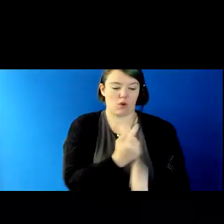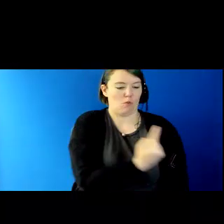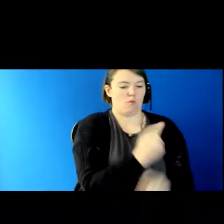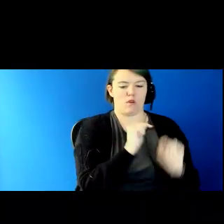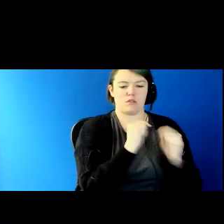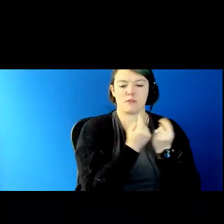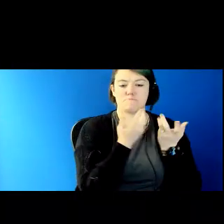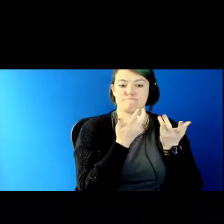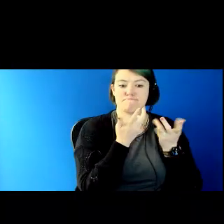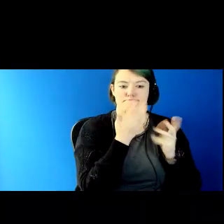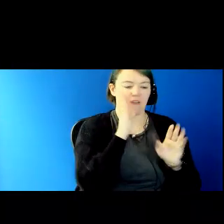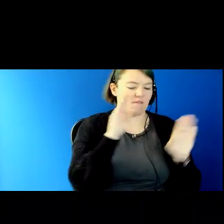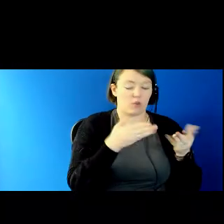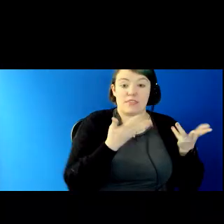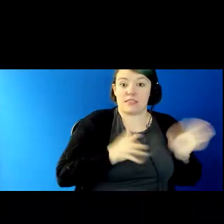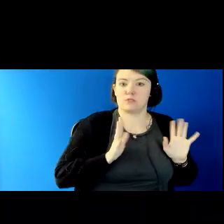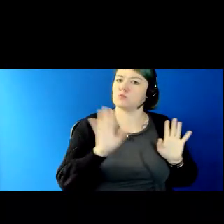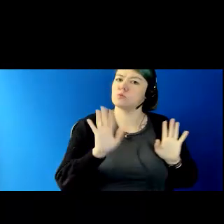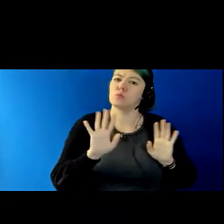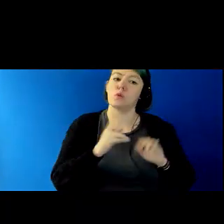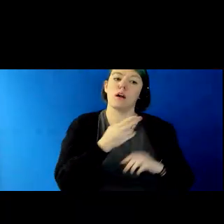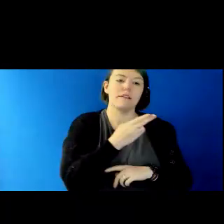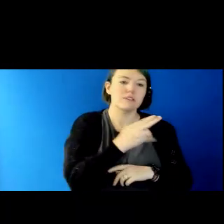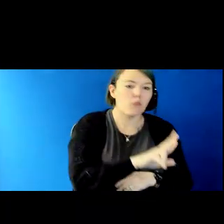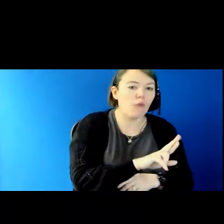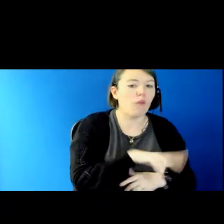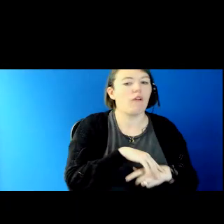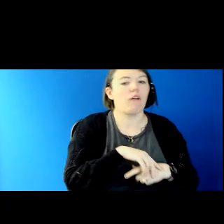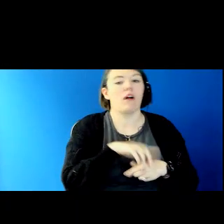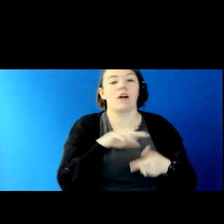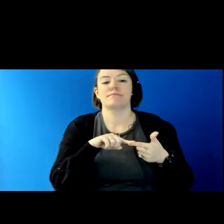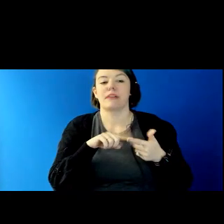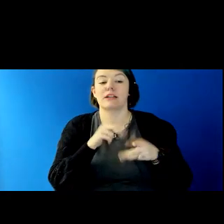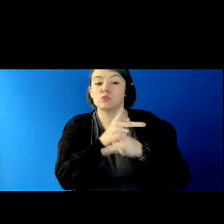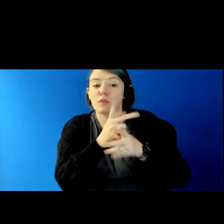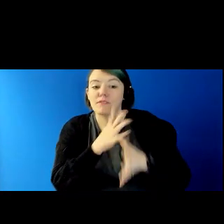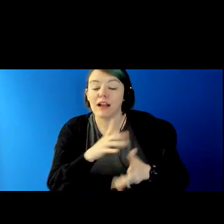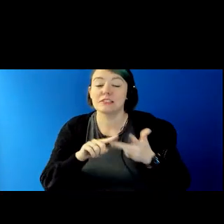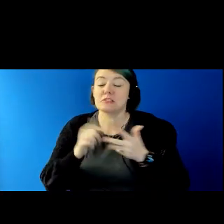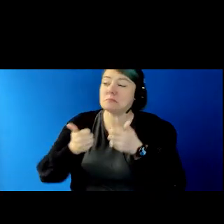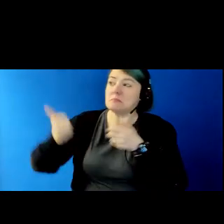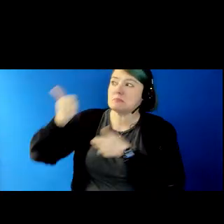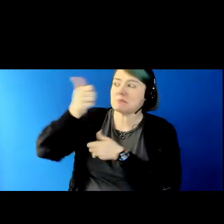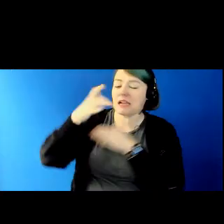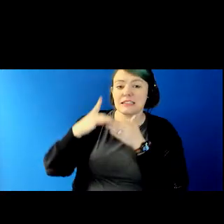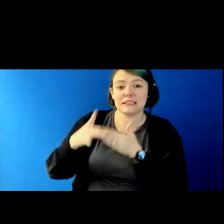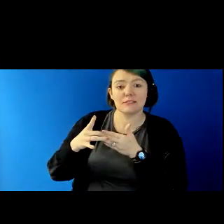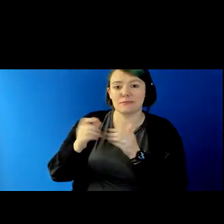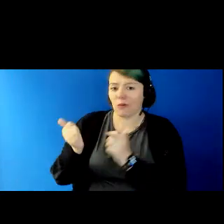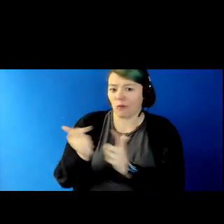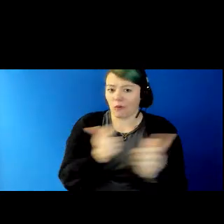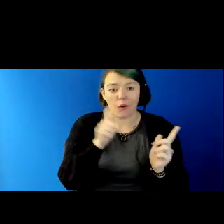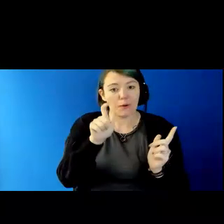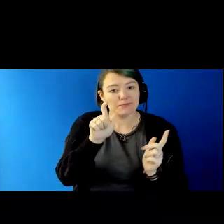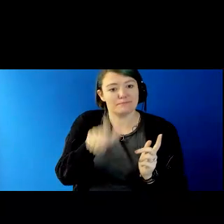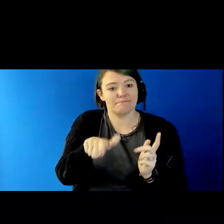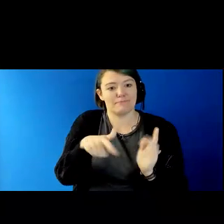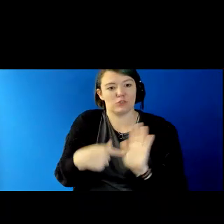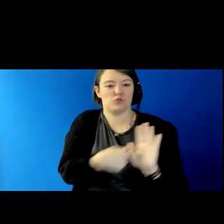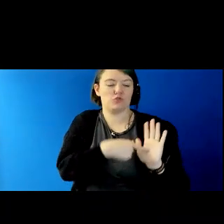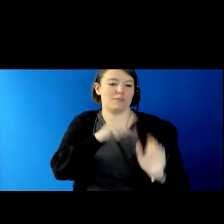frontline supervisors to executive leadership can and should demonstrate a shared commitment to inclusion. When inclusion